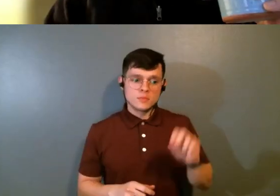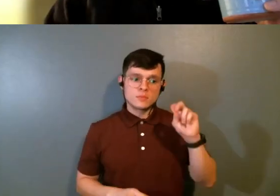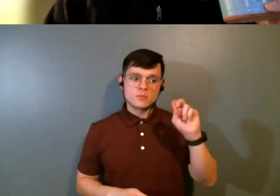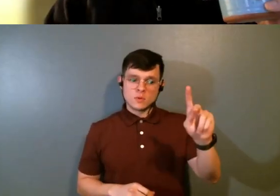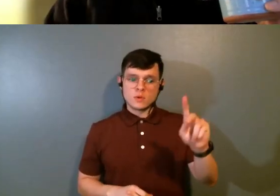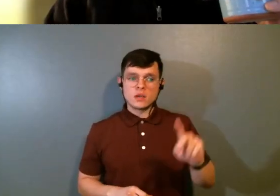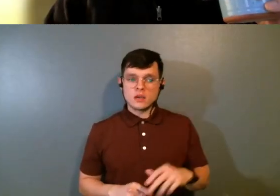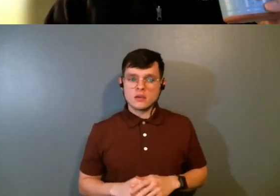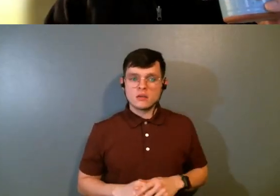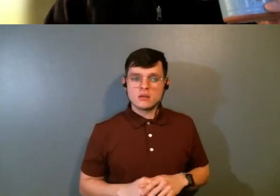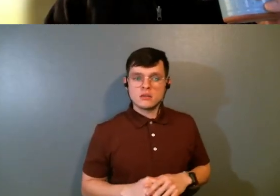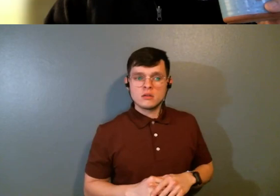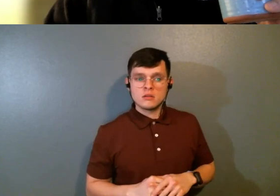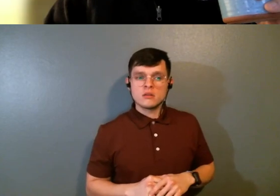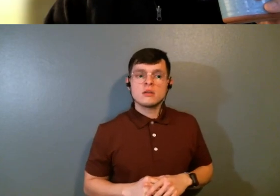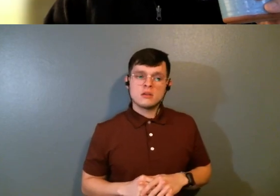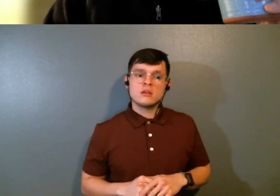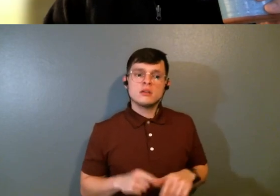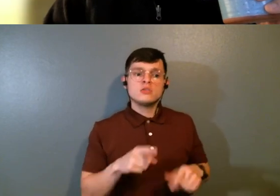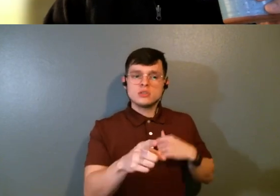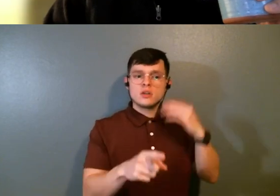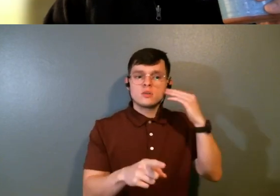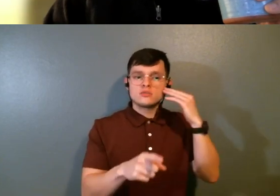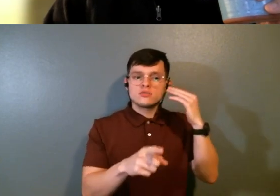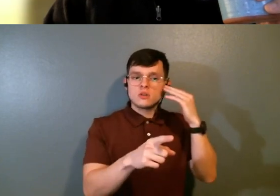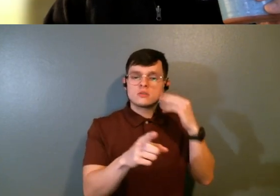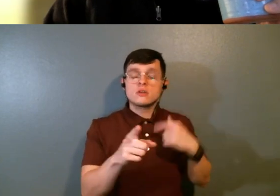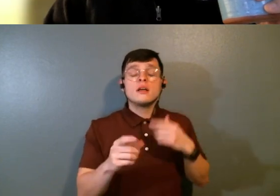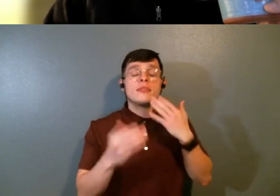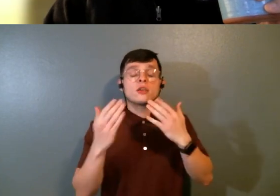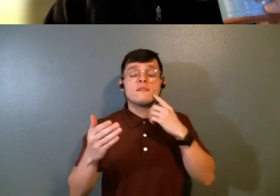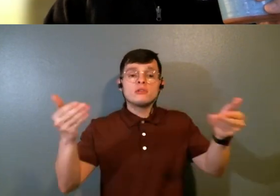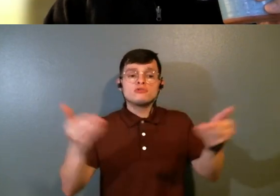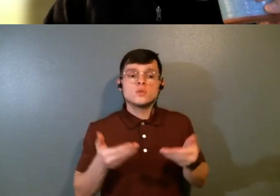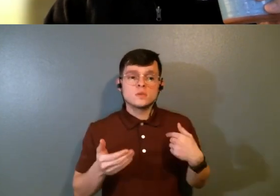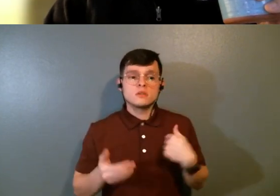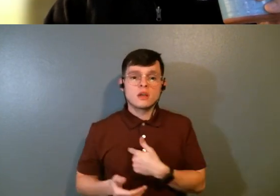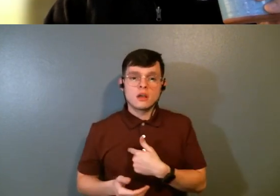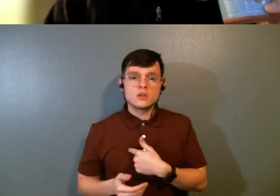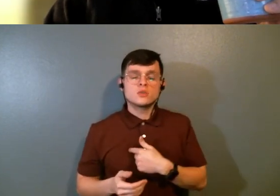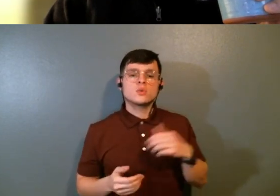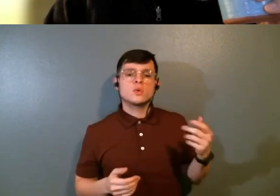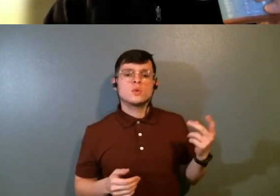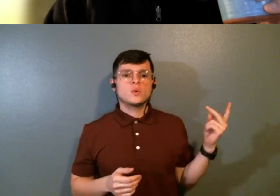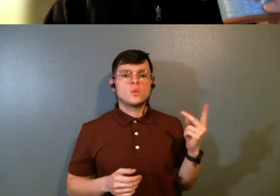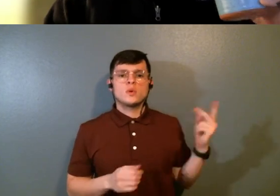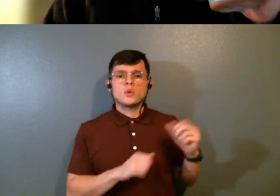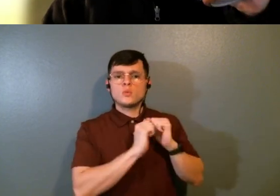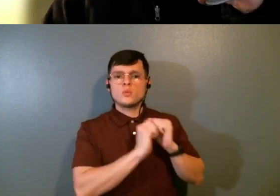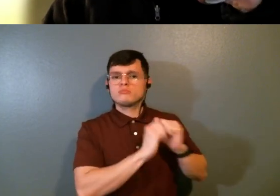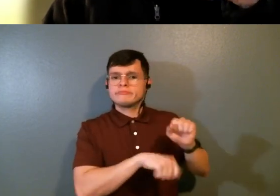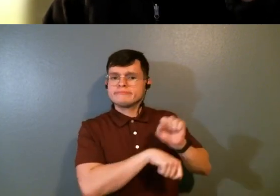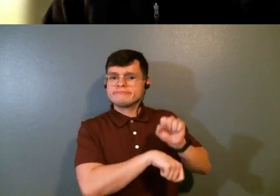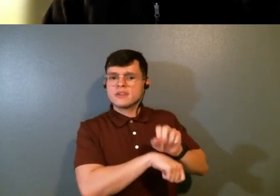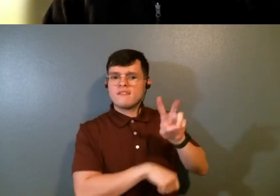Hi, I'm Joyce. Thanks, Amber, for introducing us. Chris and I are here from where we work together at VMware, but